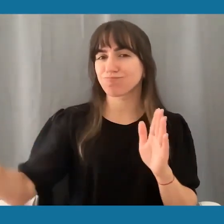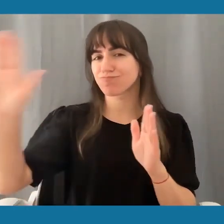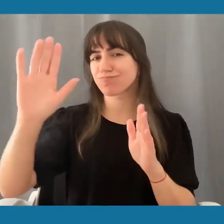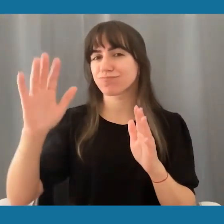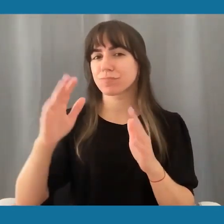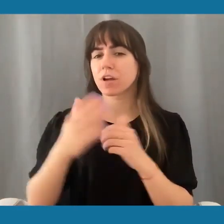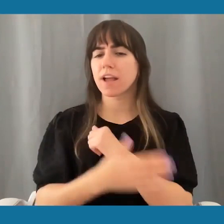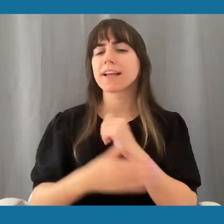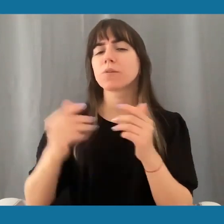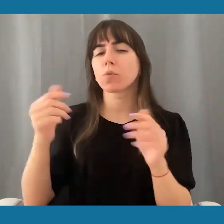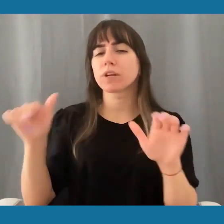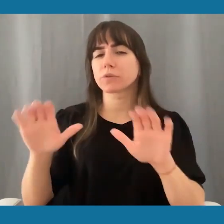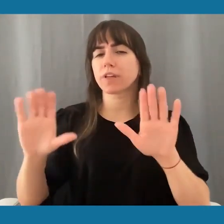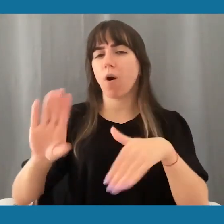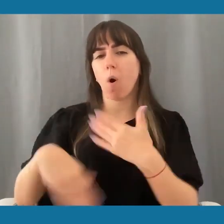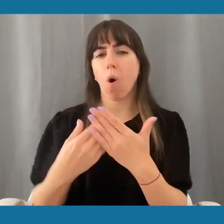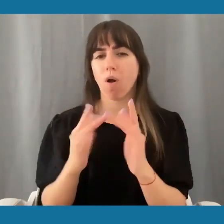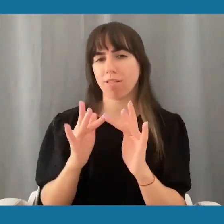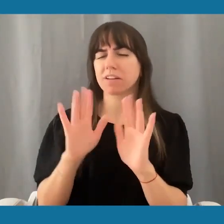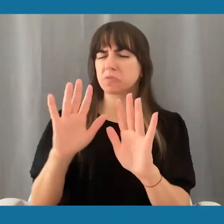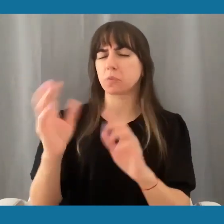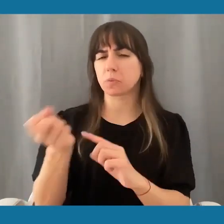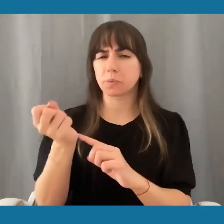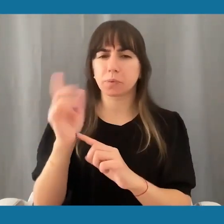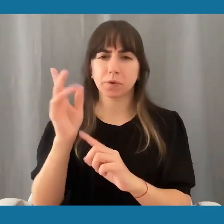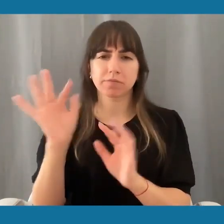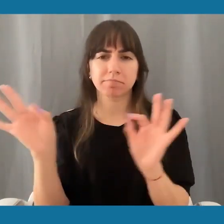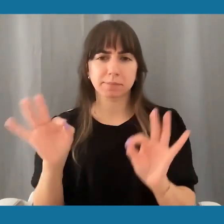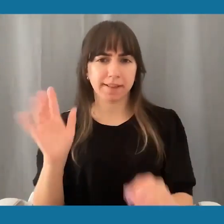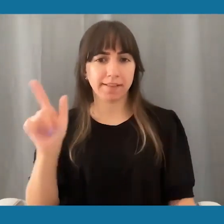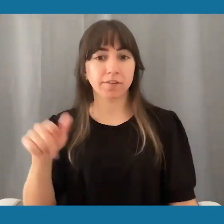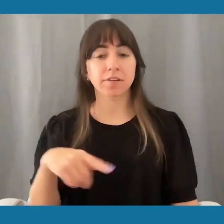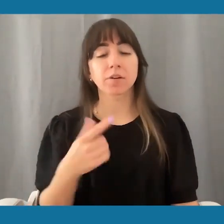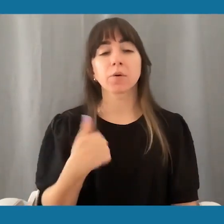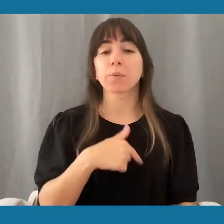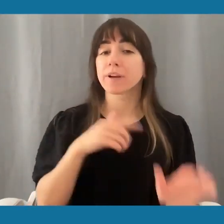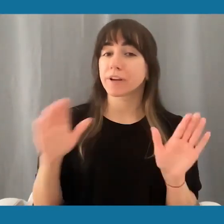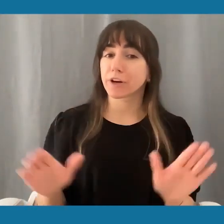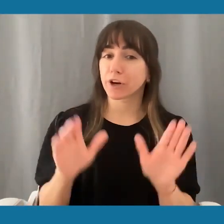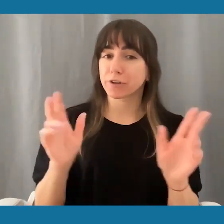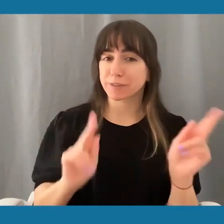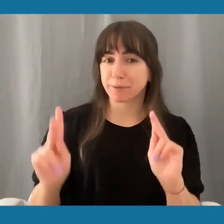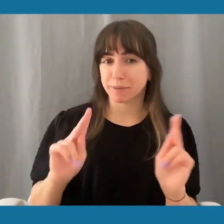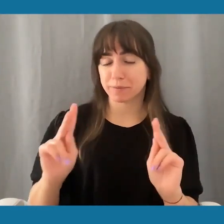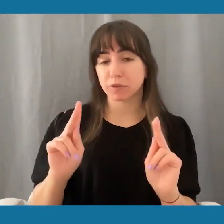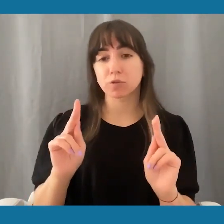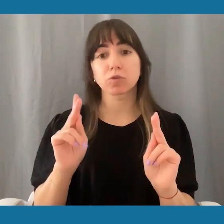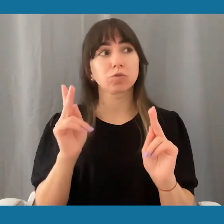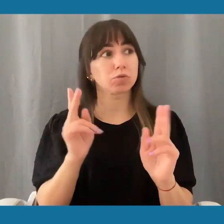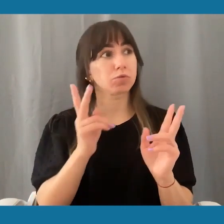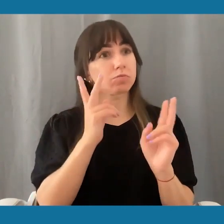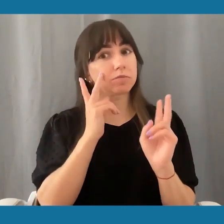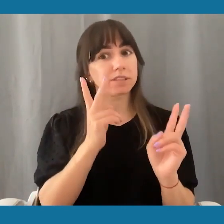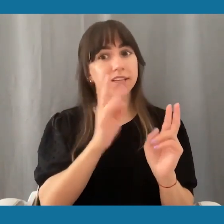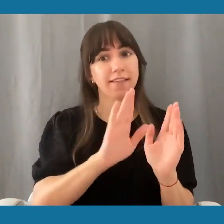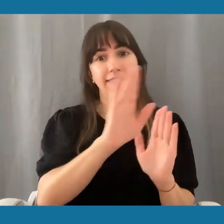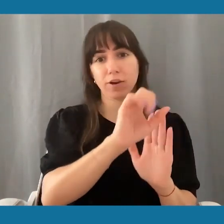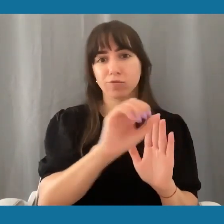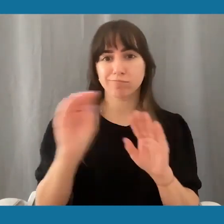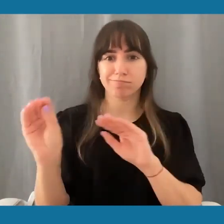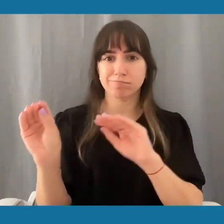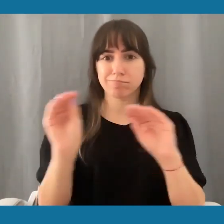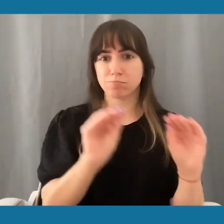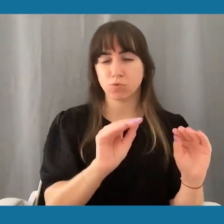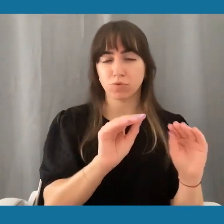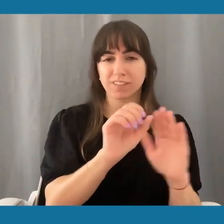However, we encourage individuals to visit their state's ABLE program. A great place to go is abletoday.org